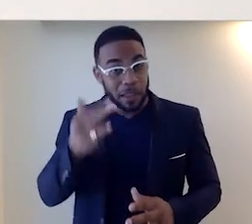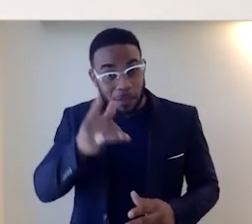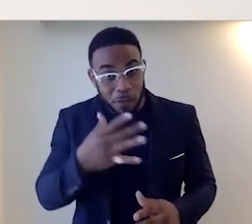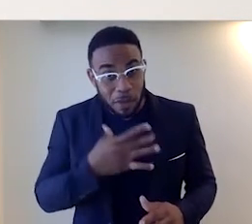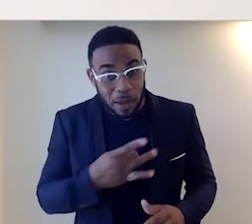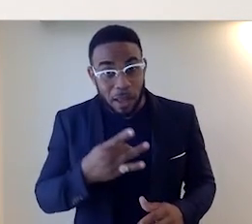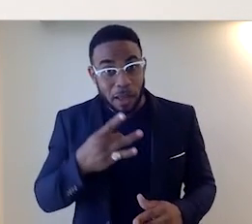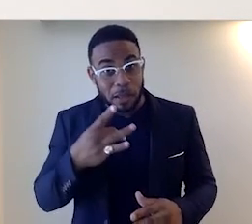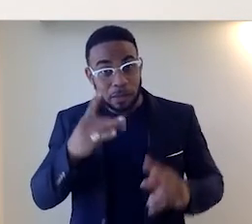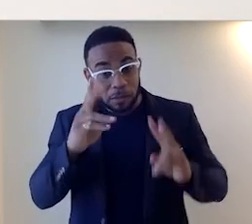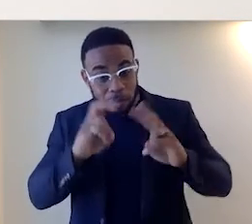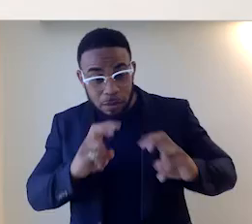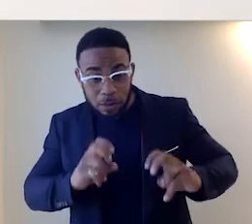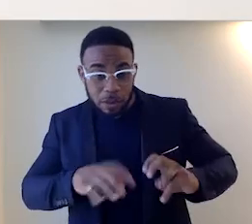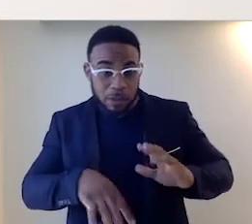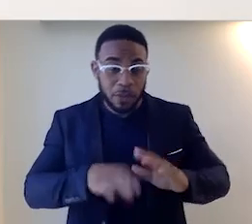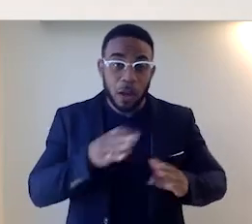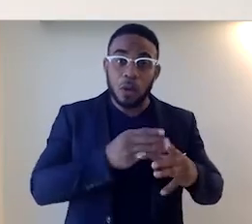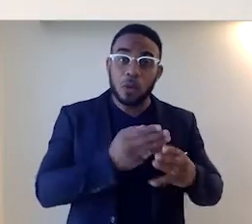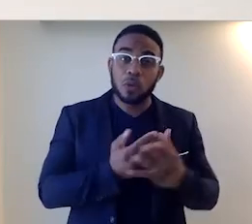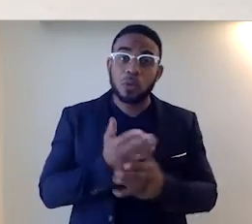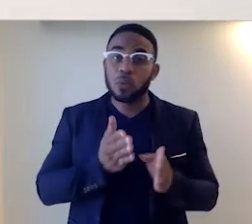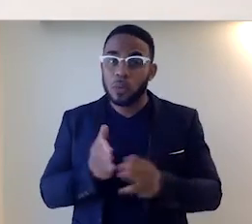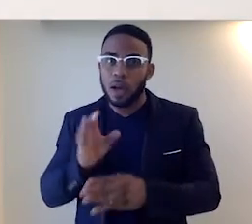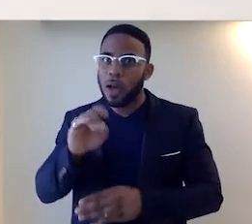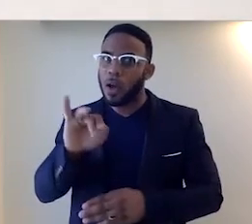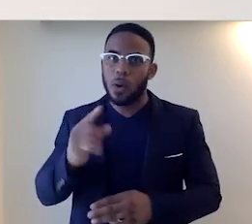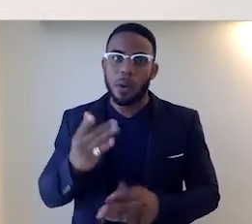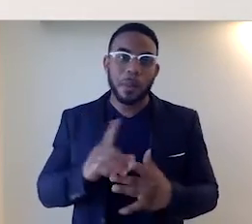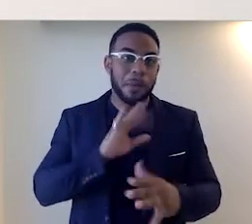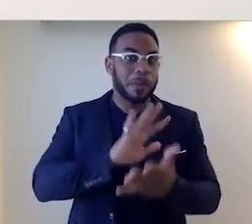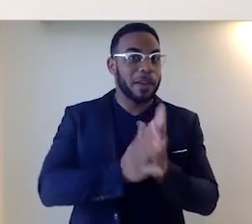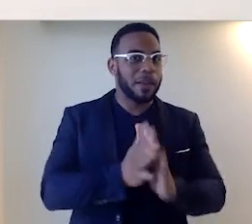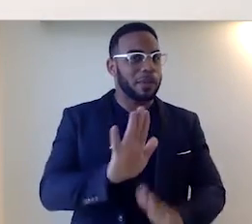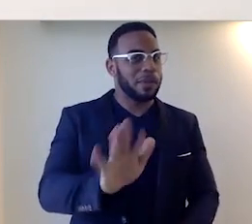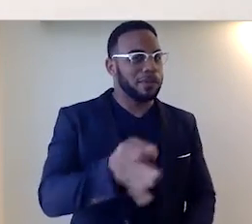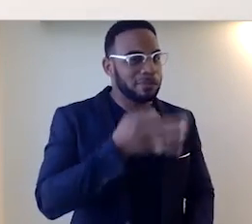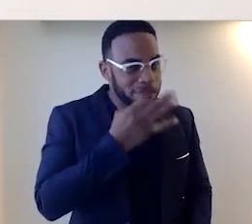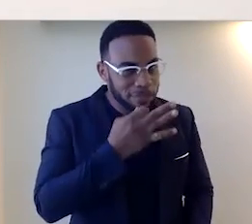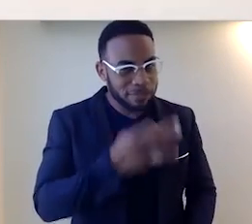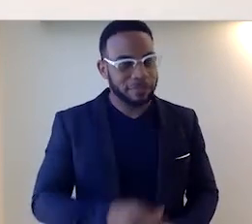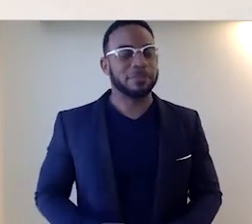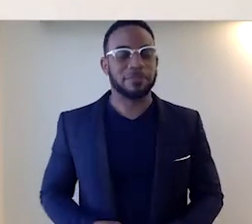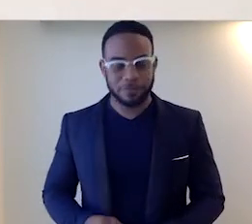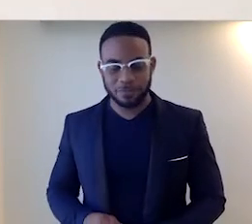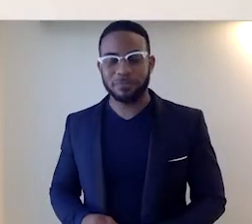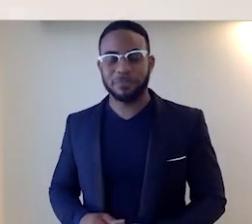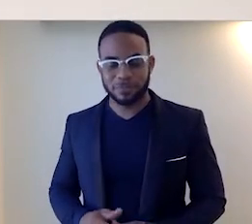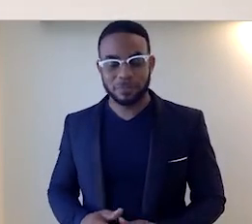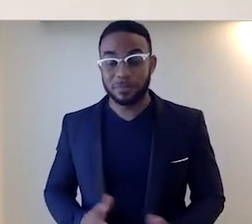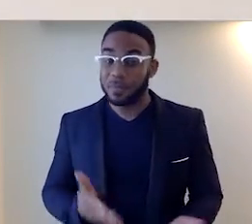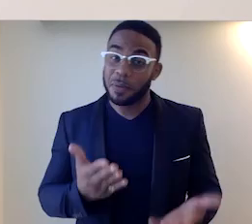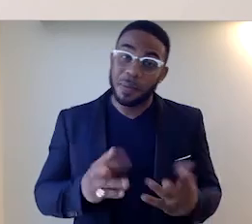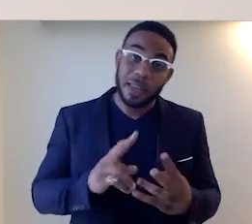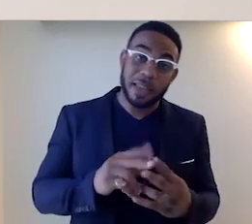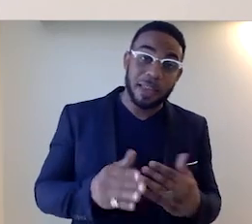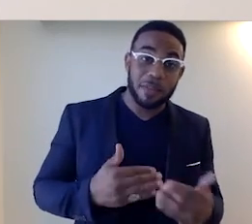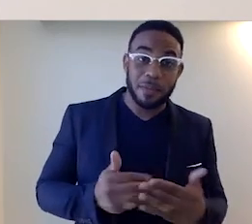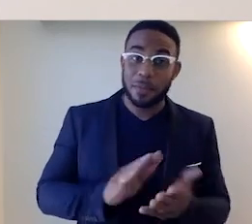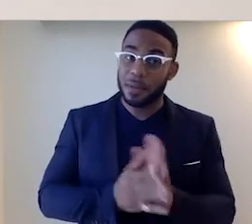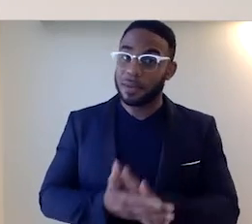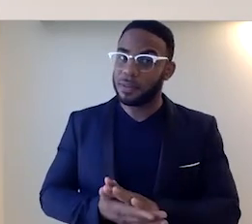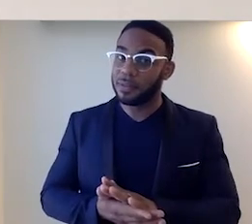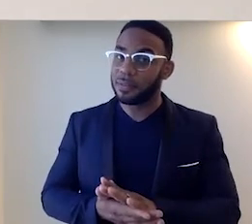like exploring new mediums, coding may become your new favorite. You may even